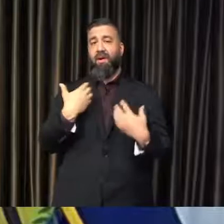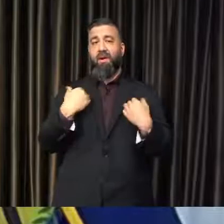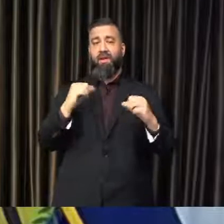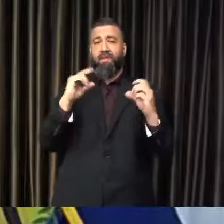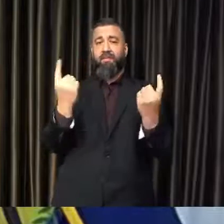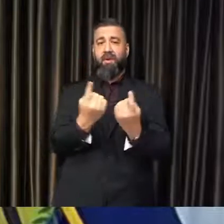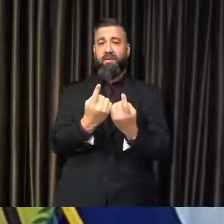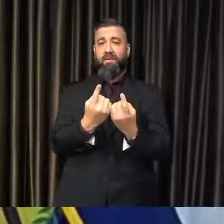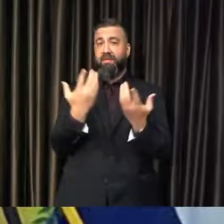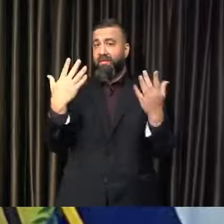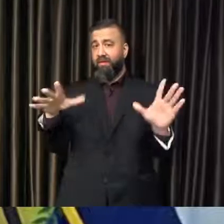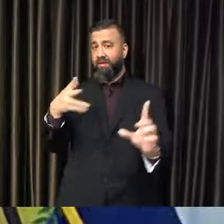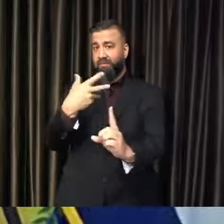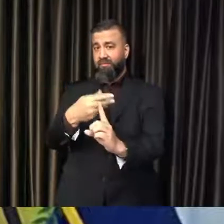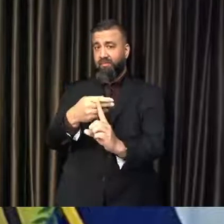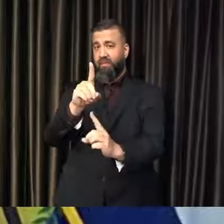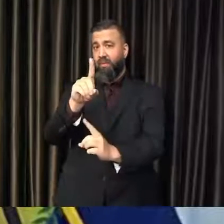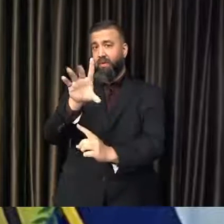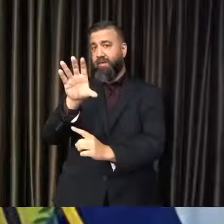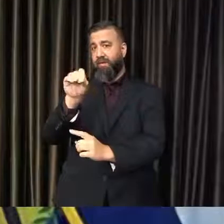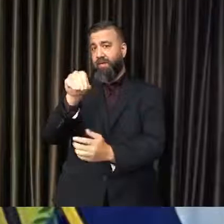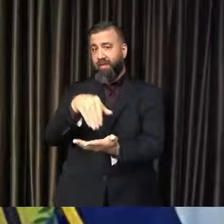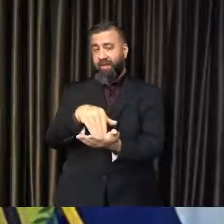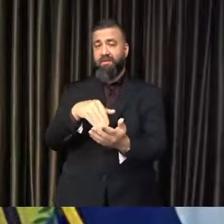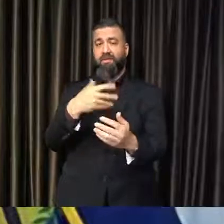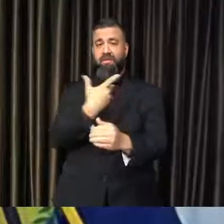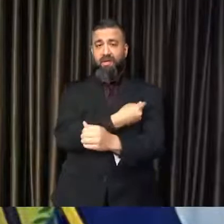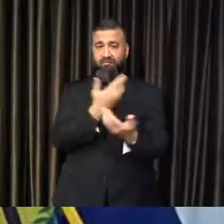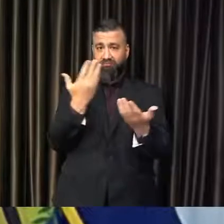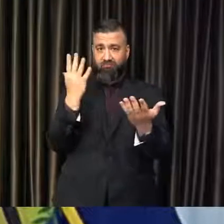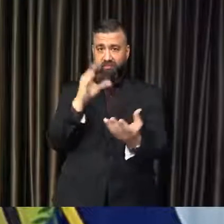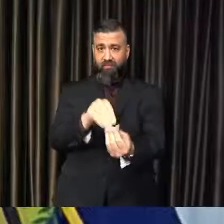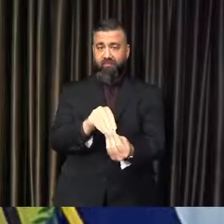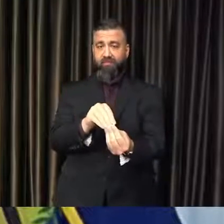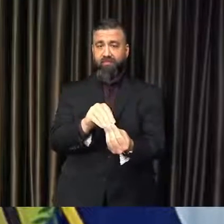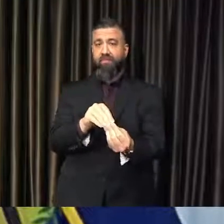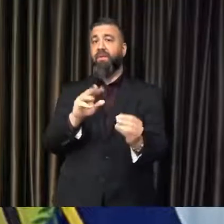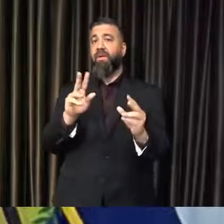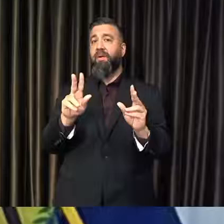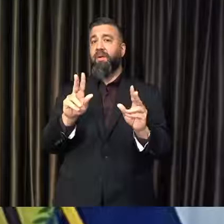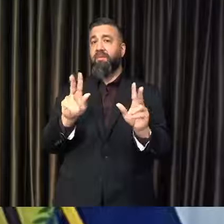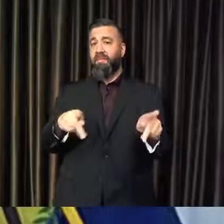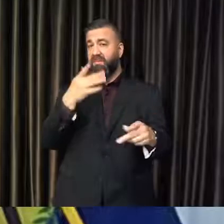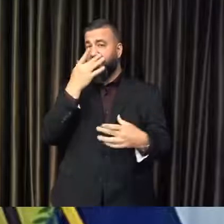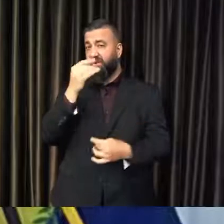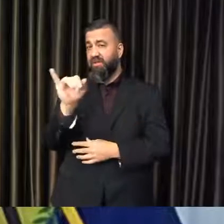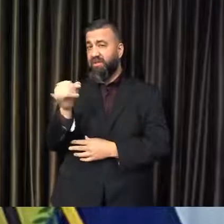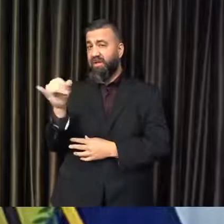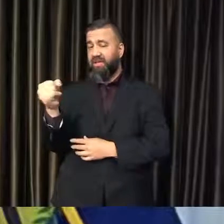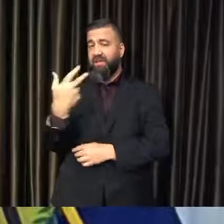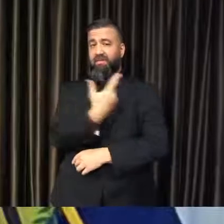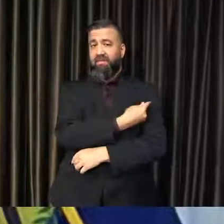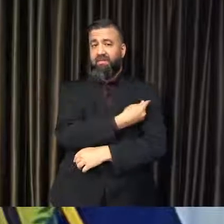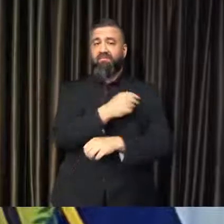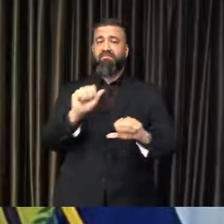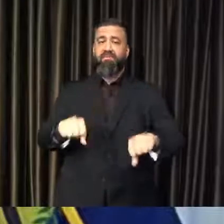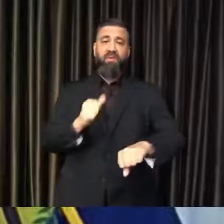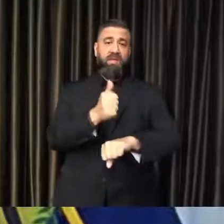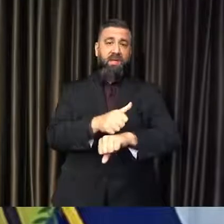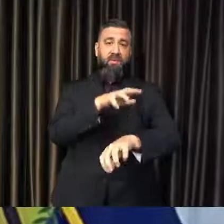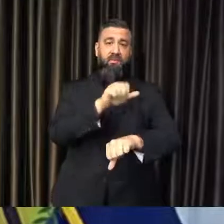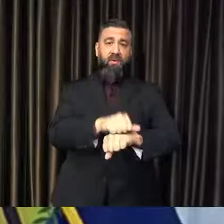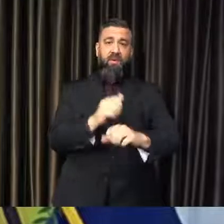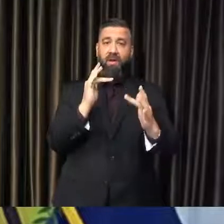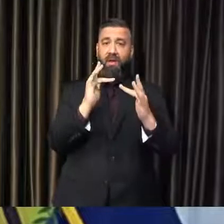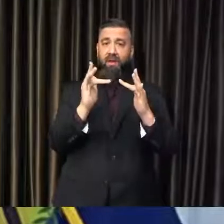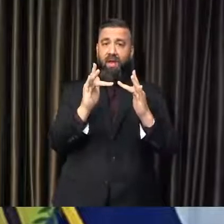150,000 shots in total. For those who are interested in a J&J vaccine, you can schedule an appointment online